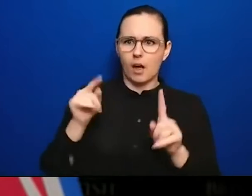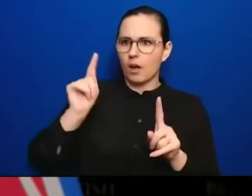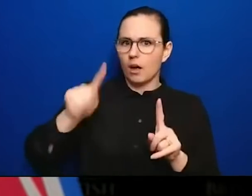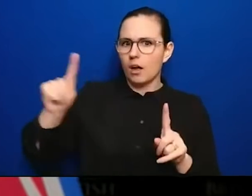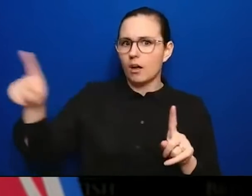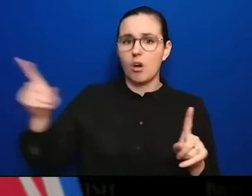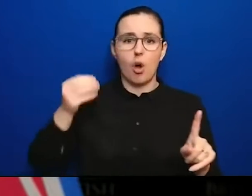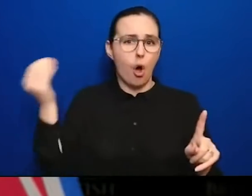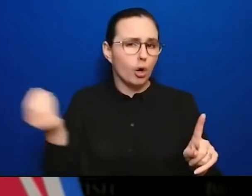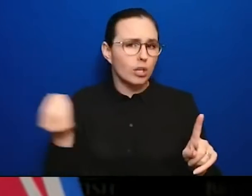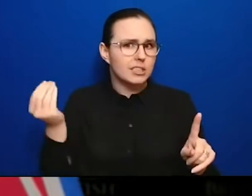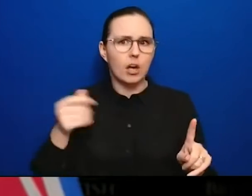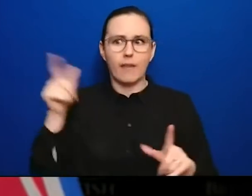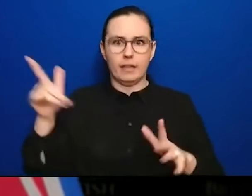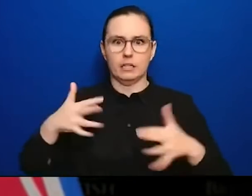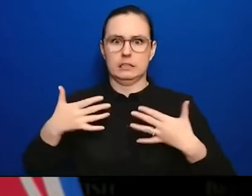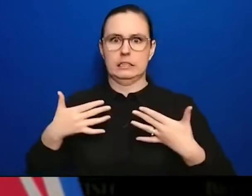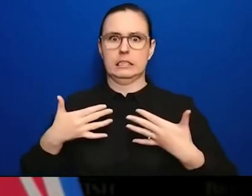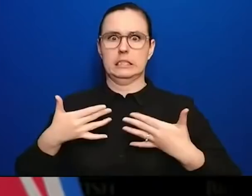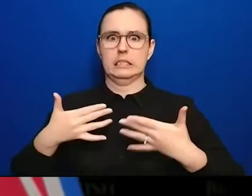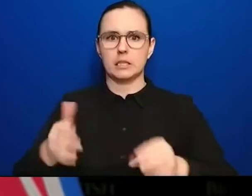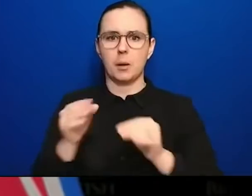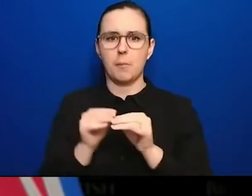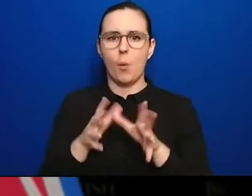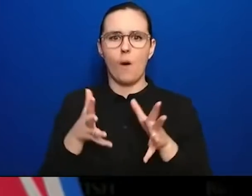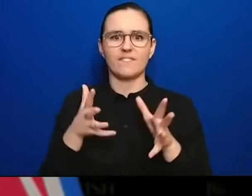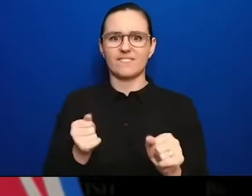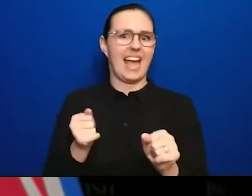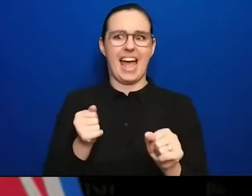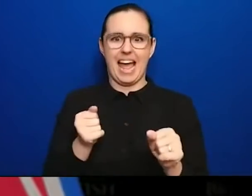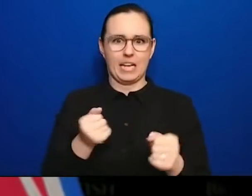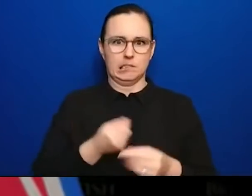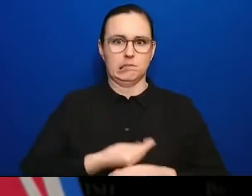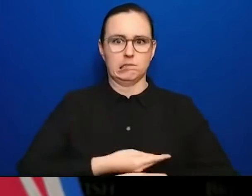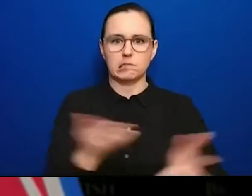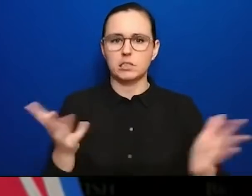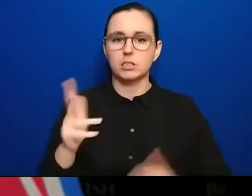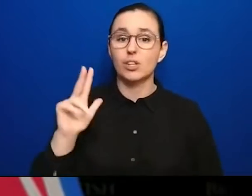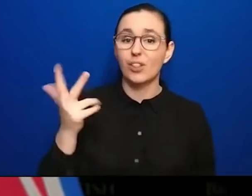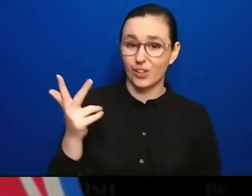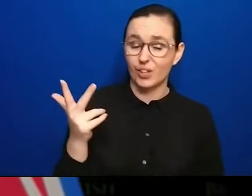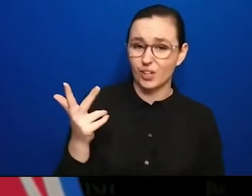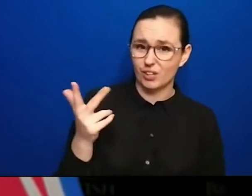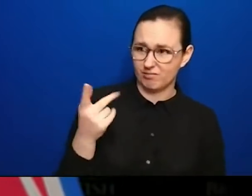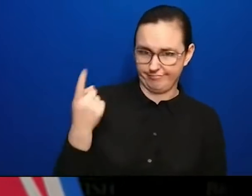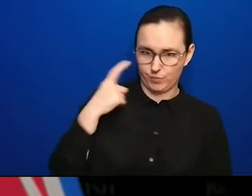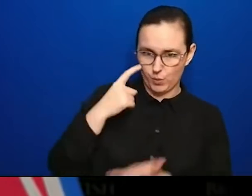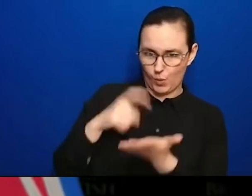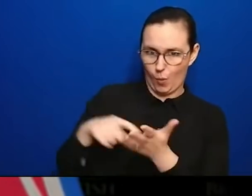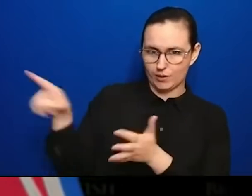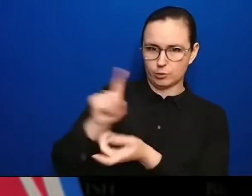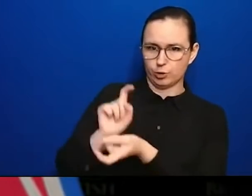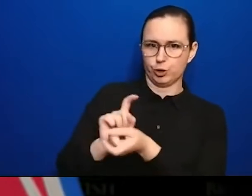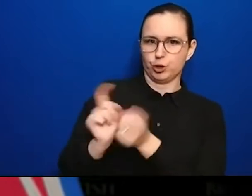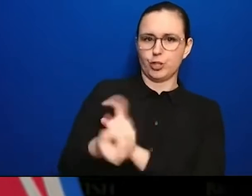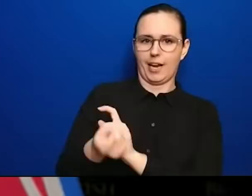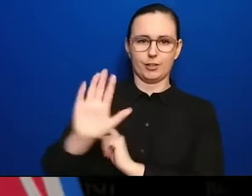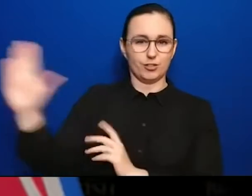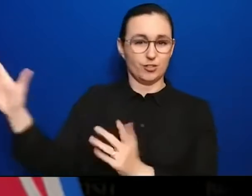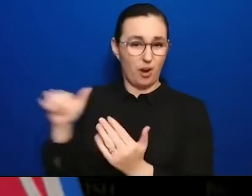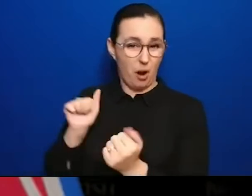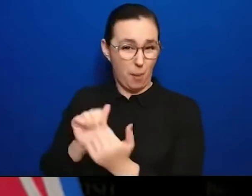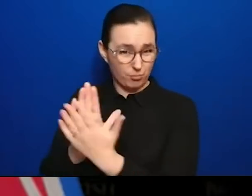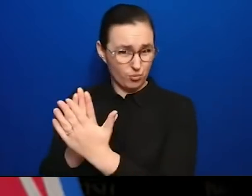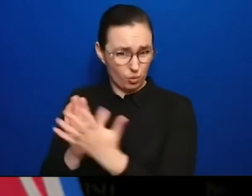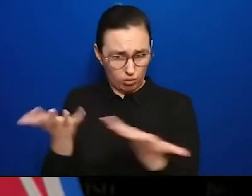haven't made too many announcements about it, but we are. In fact, we're doing it at a 35% faster rate, not theoretically, but